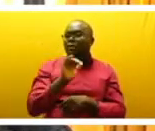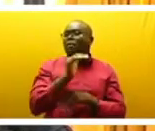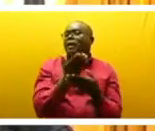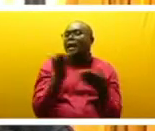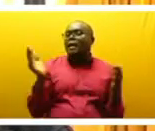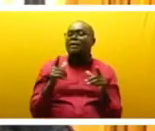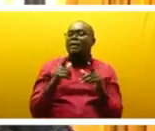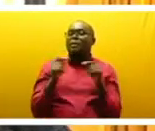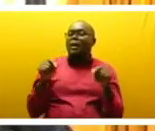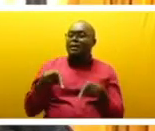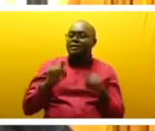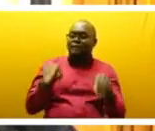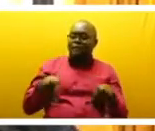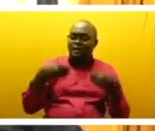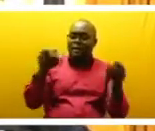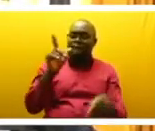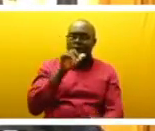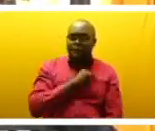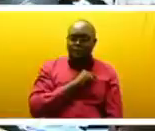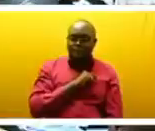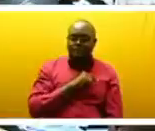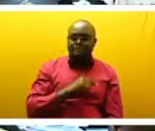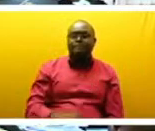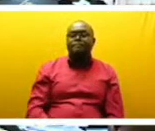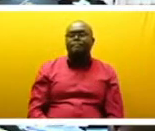word he uttered.